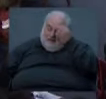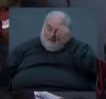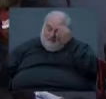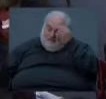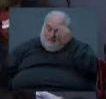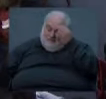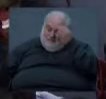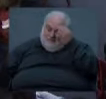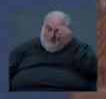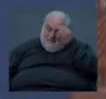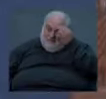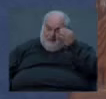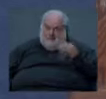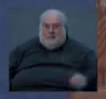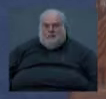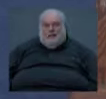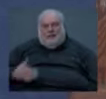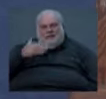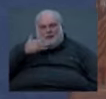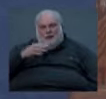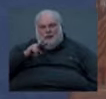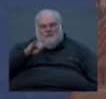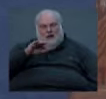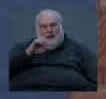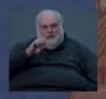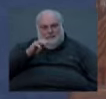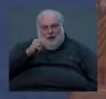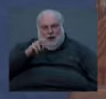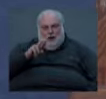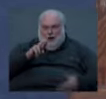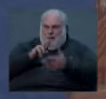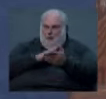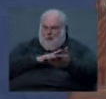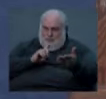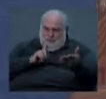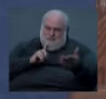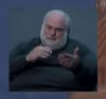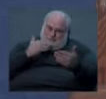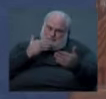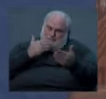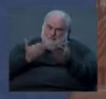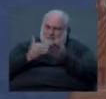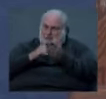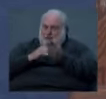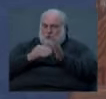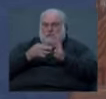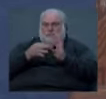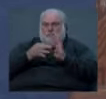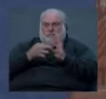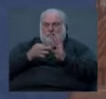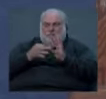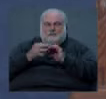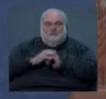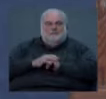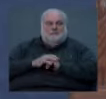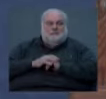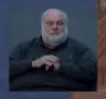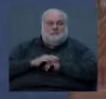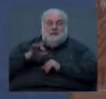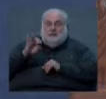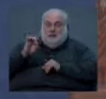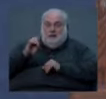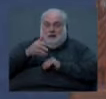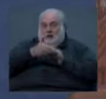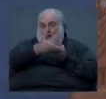Thank you, Mayor. Vice Mayor, Board of Directors, I appreciate this opportunity to speak with you this evening. I did bring